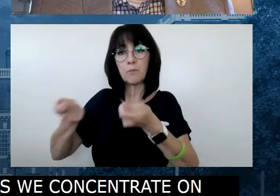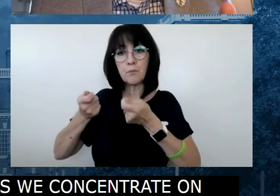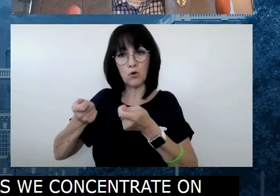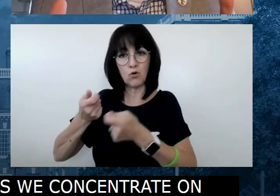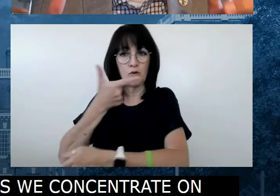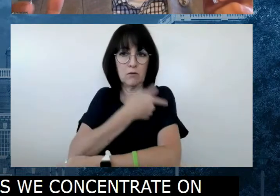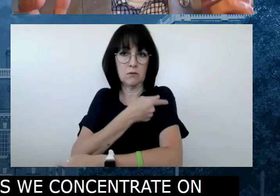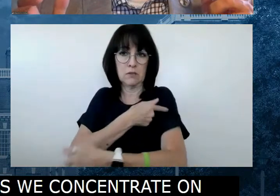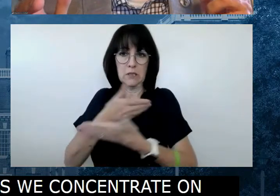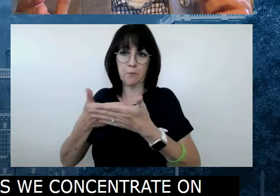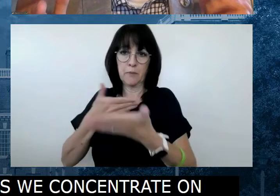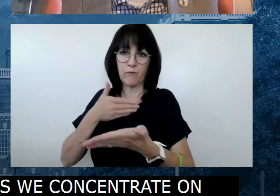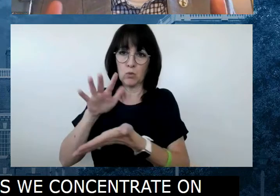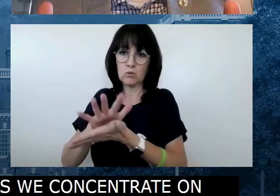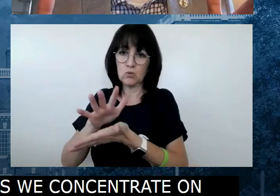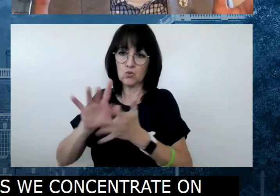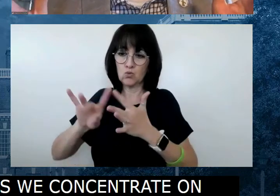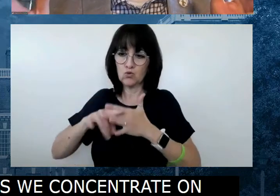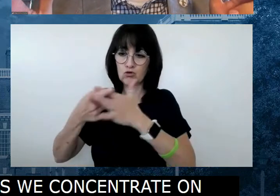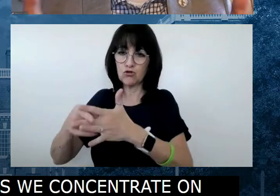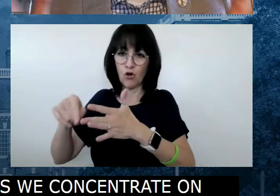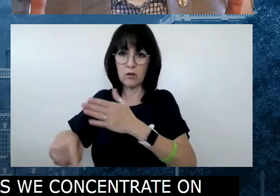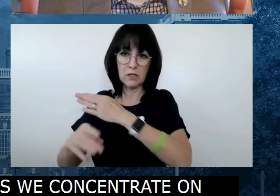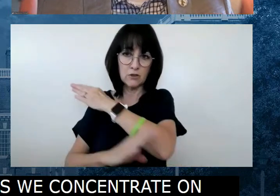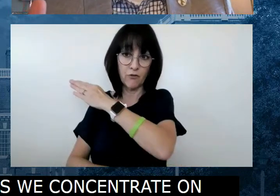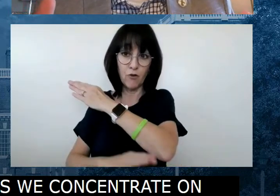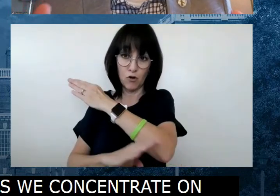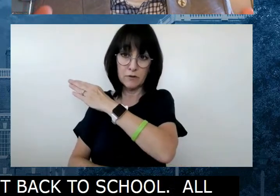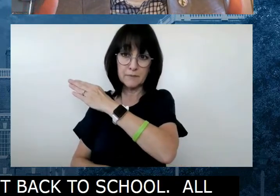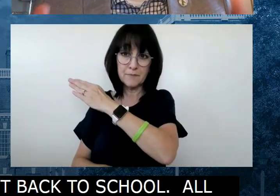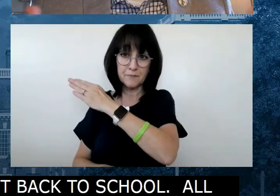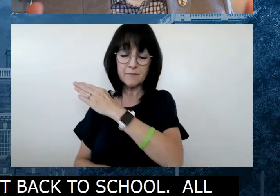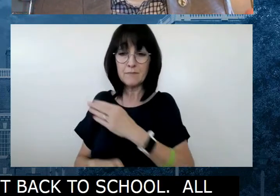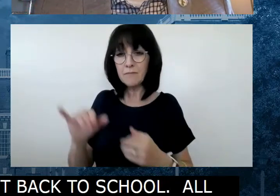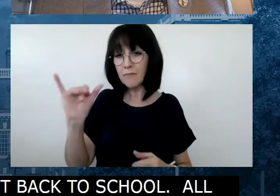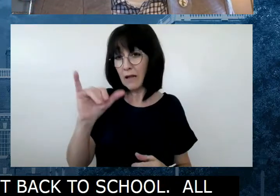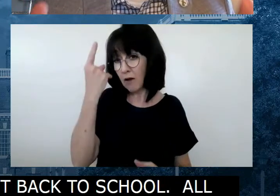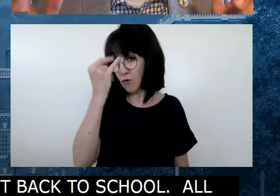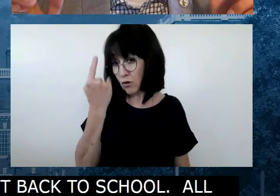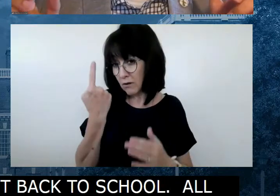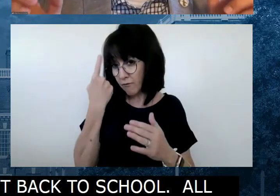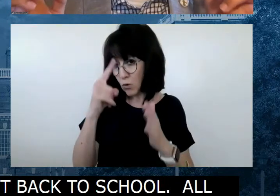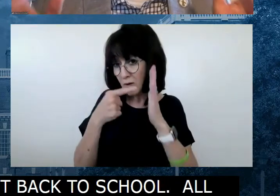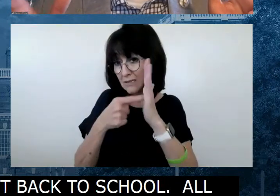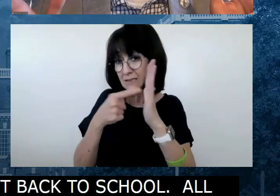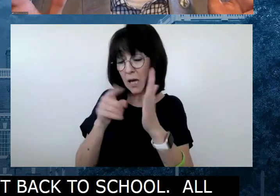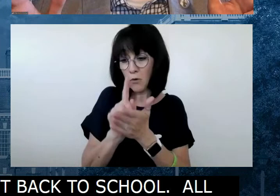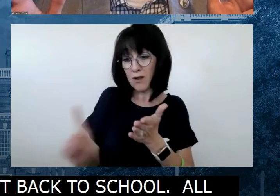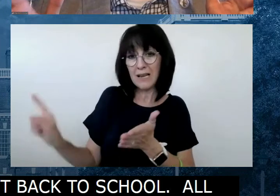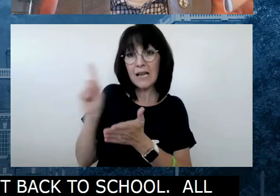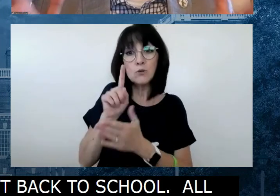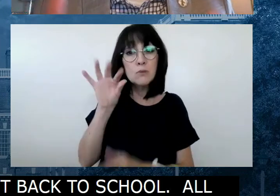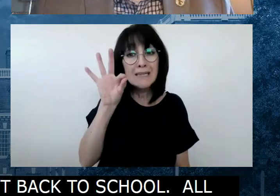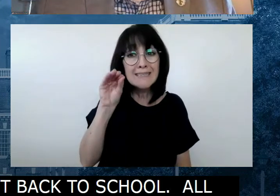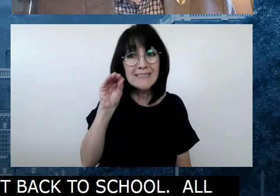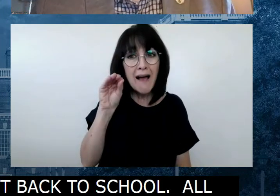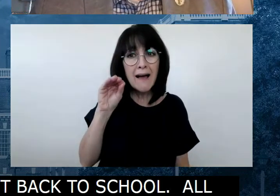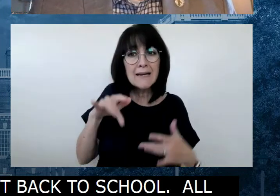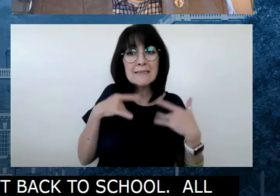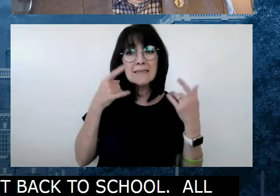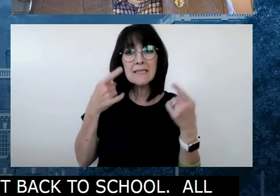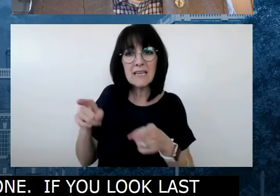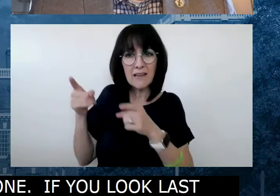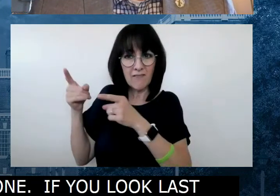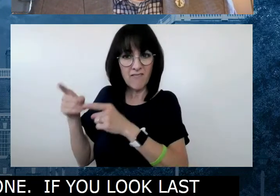But, if you look last week, we held 90 events in communities, which equaled 8% of